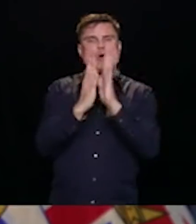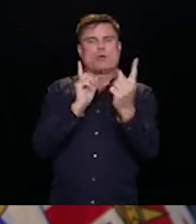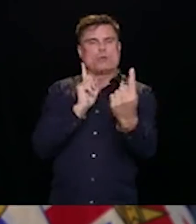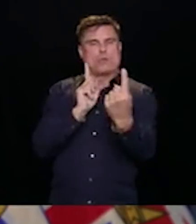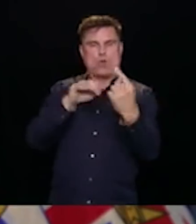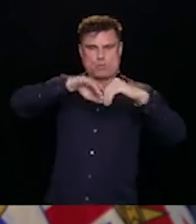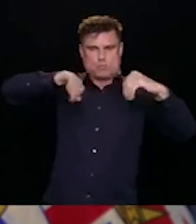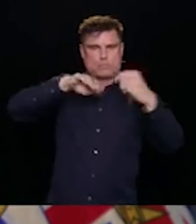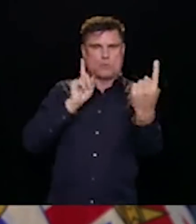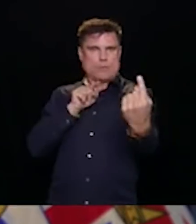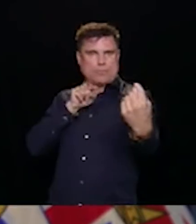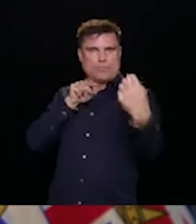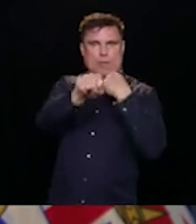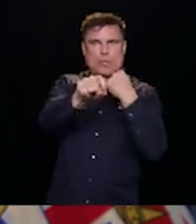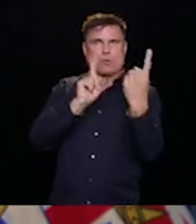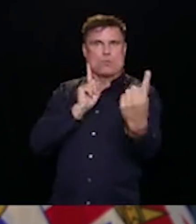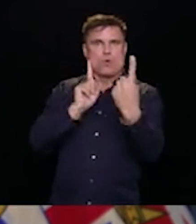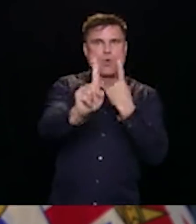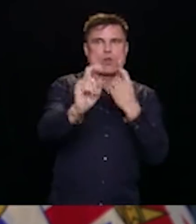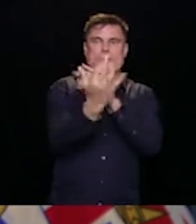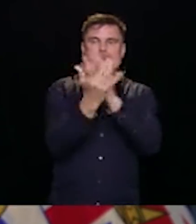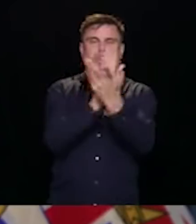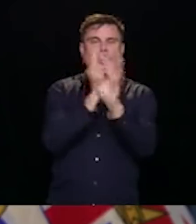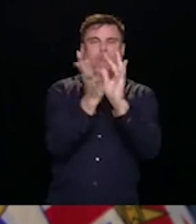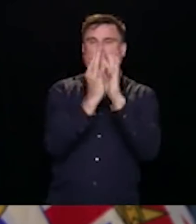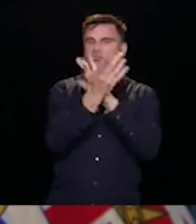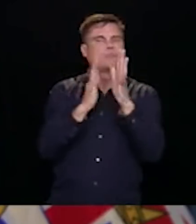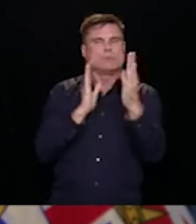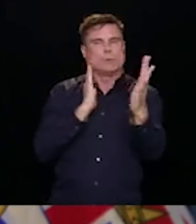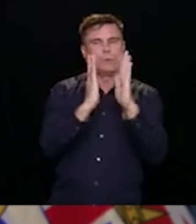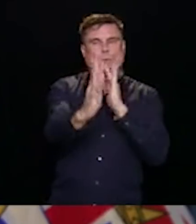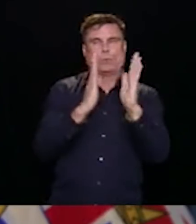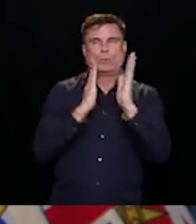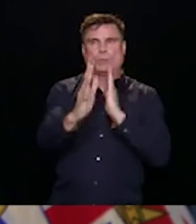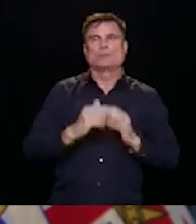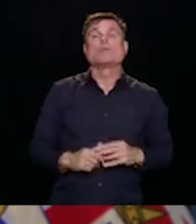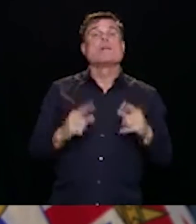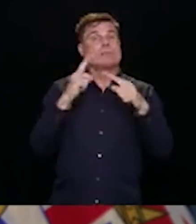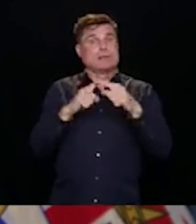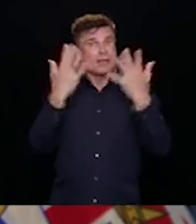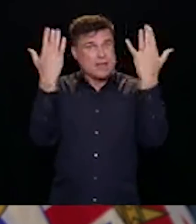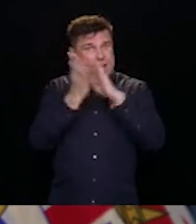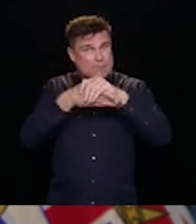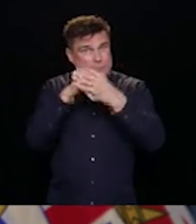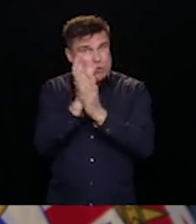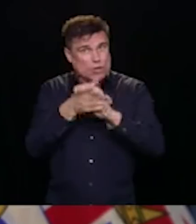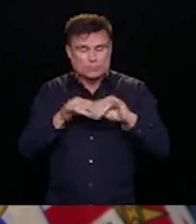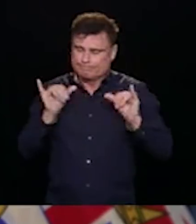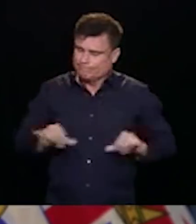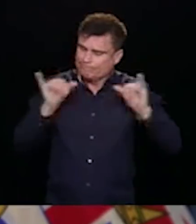having close contact over time. Making sure we continue to wash our hands regularly, cleaning more those